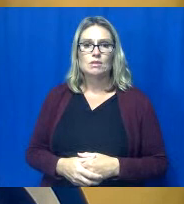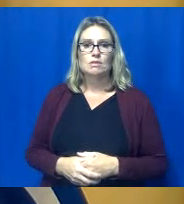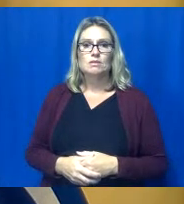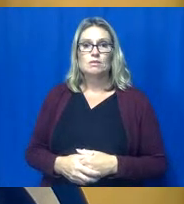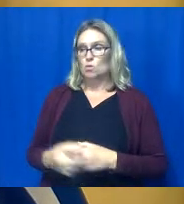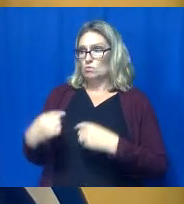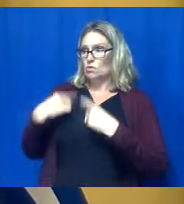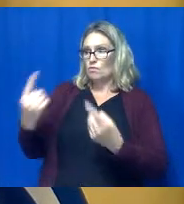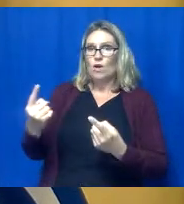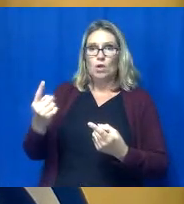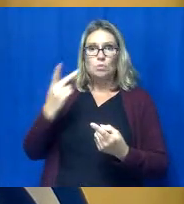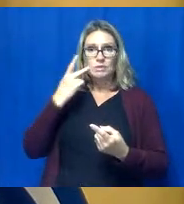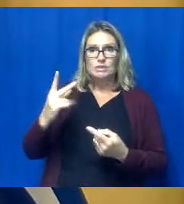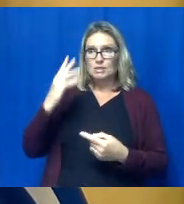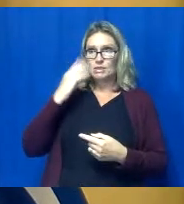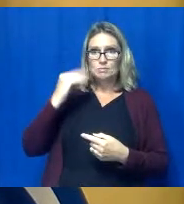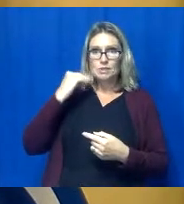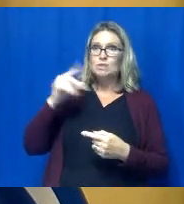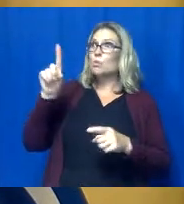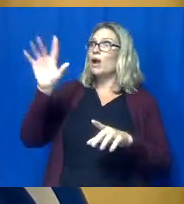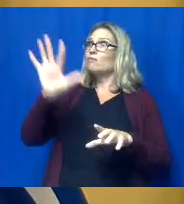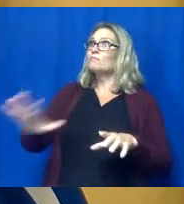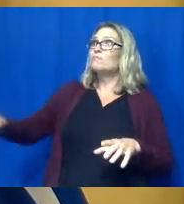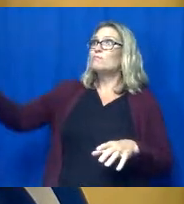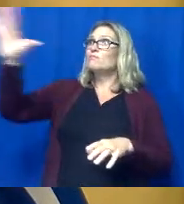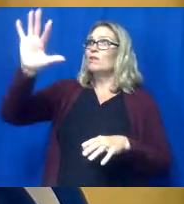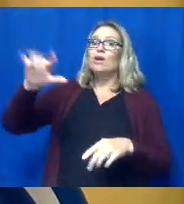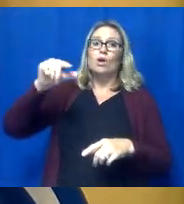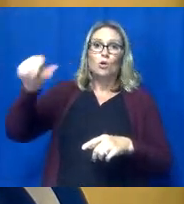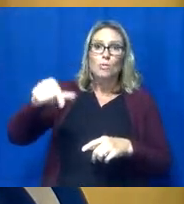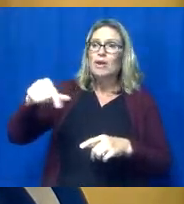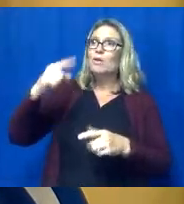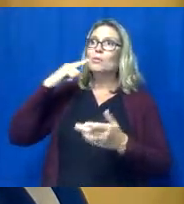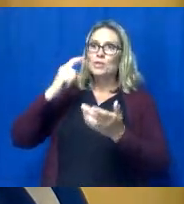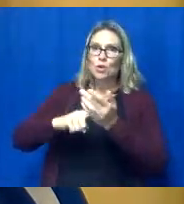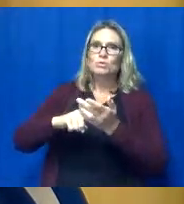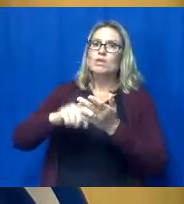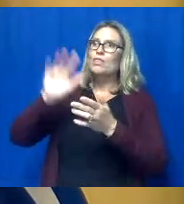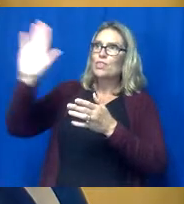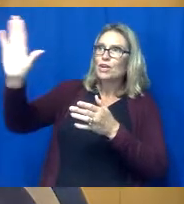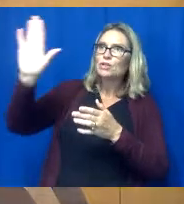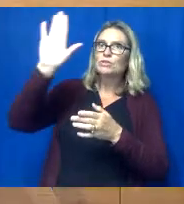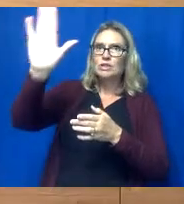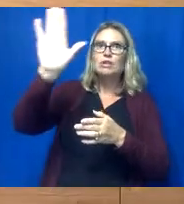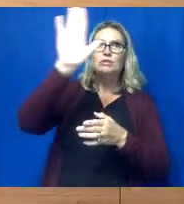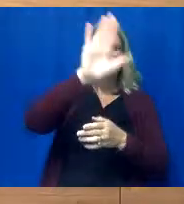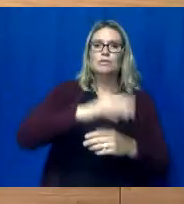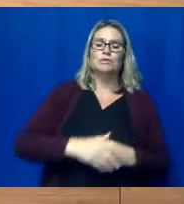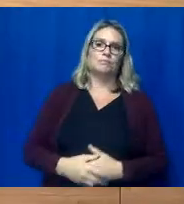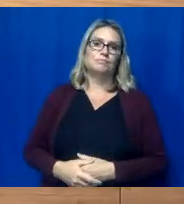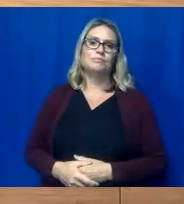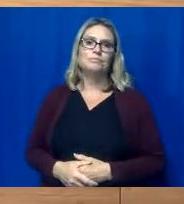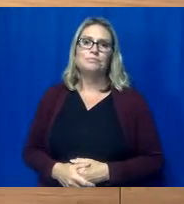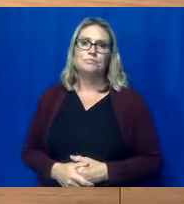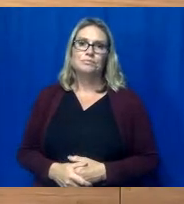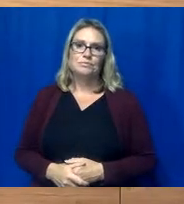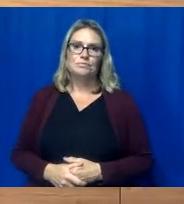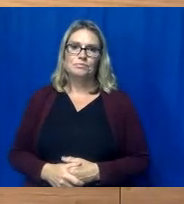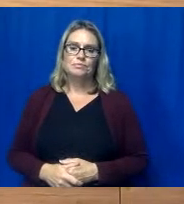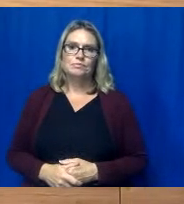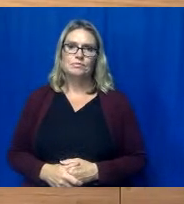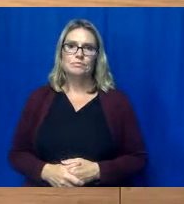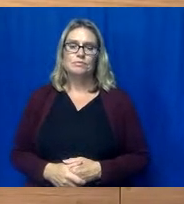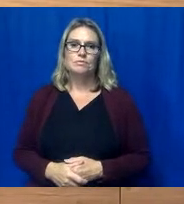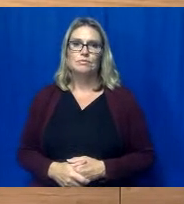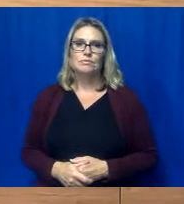seen with our neighbors where there have been positive experiences. Thank you. Have to get this